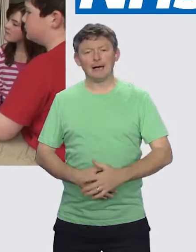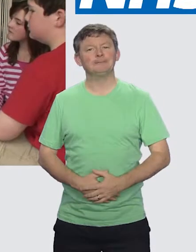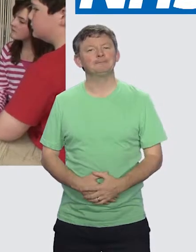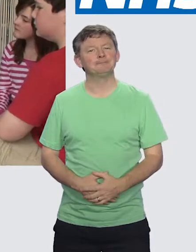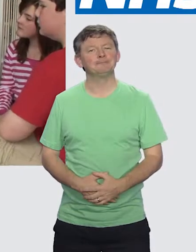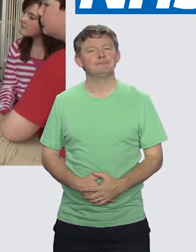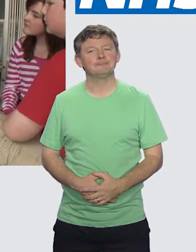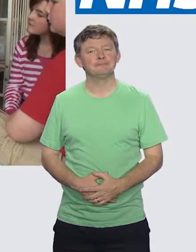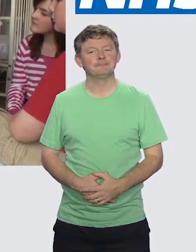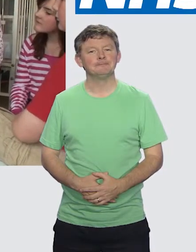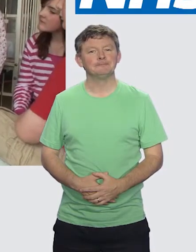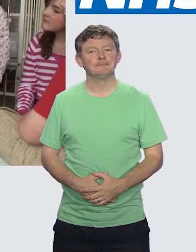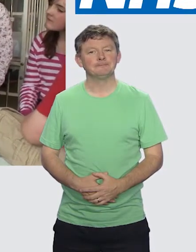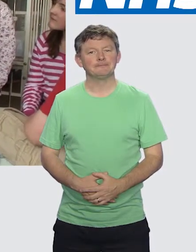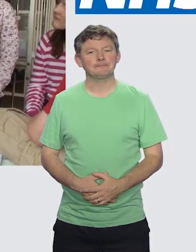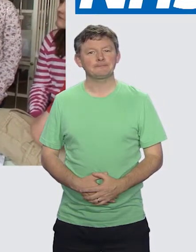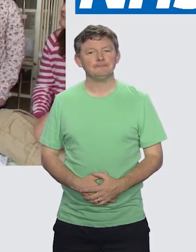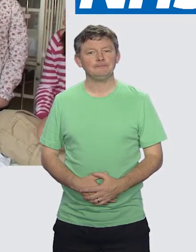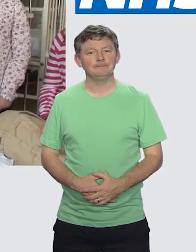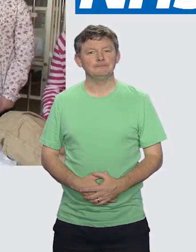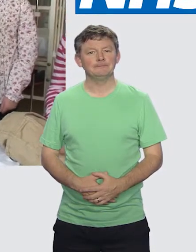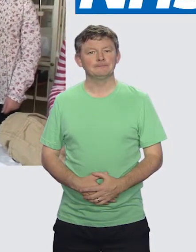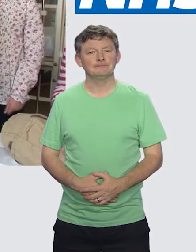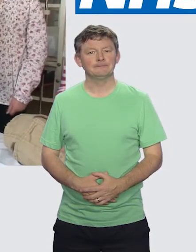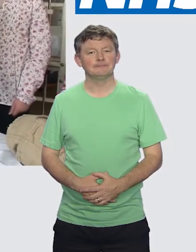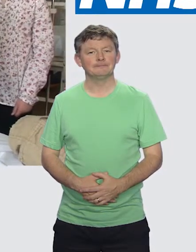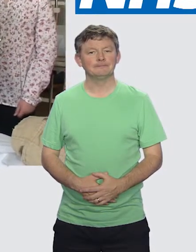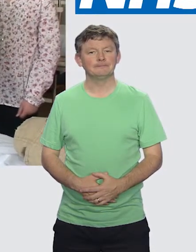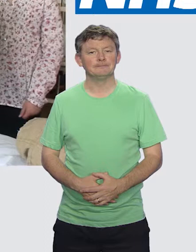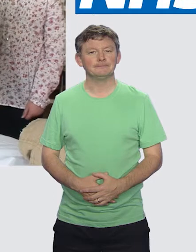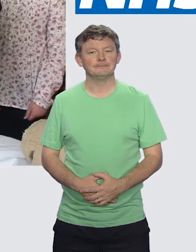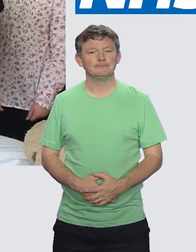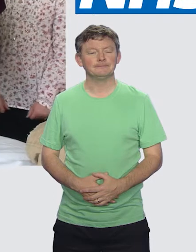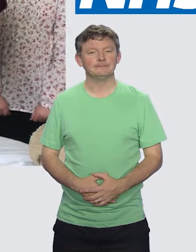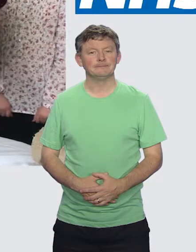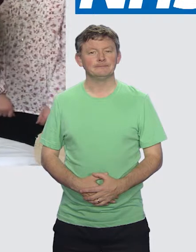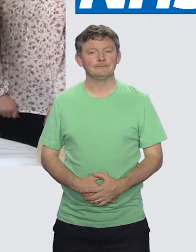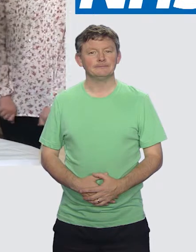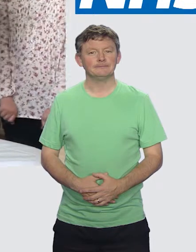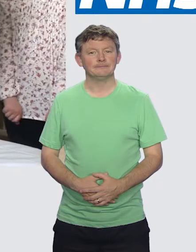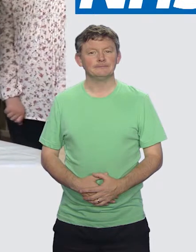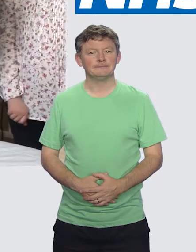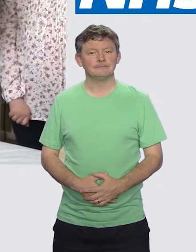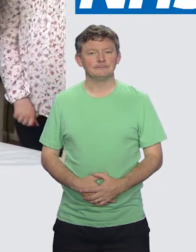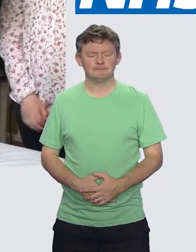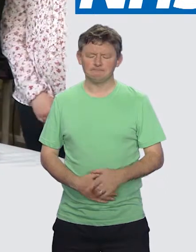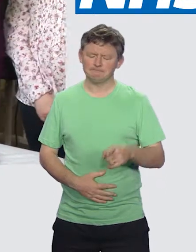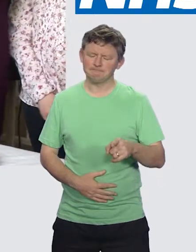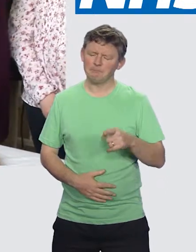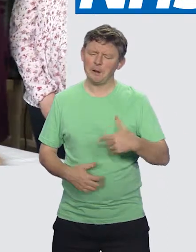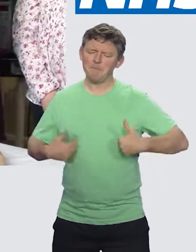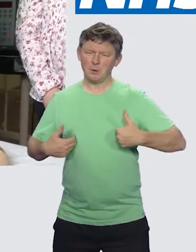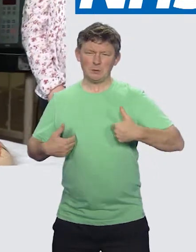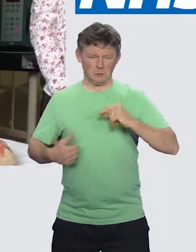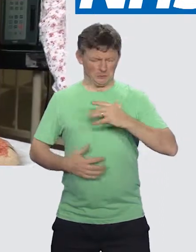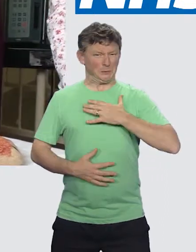of a stethoscope into her ears and gently rests the round end on Monkey's chest. He sits, wearing an oxygen mask over his mouth and nose.